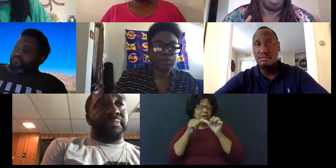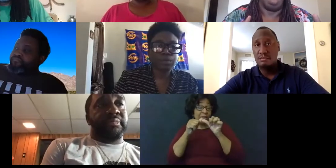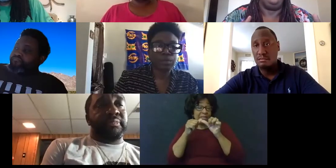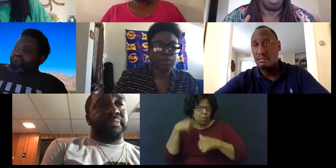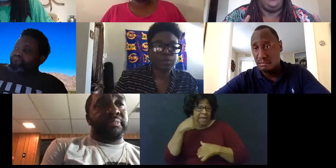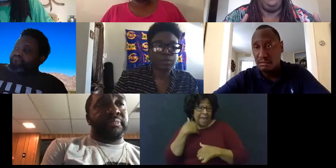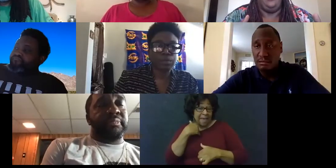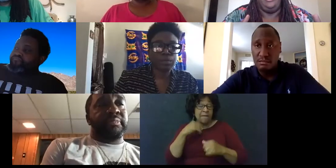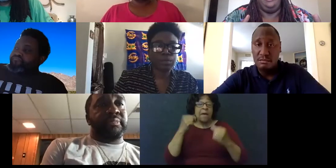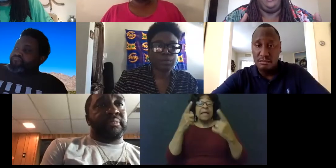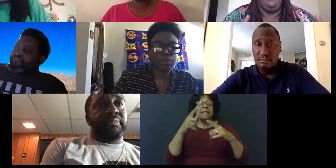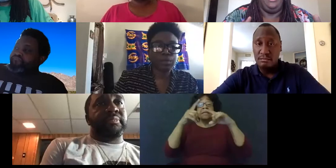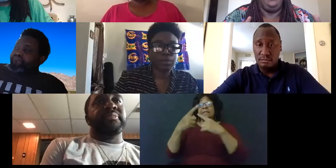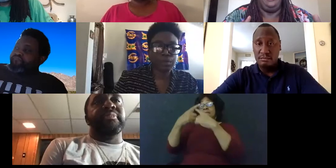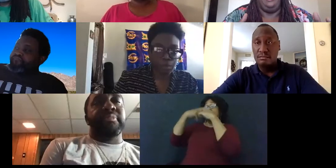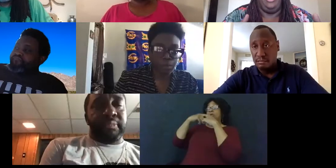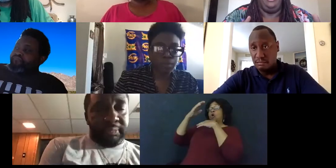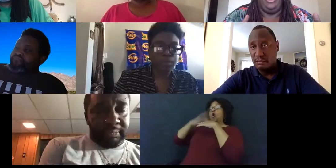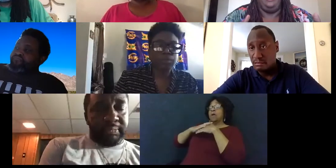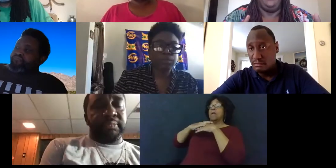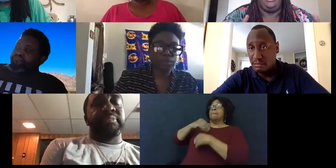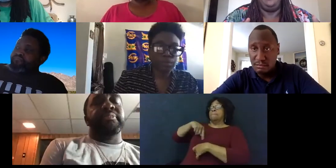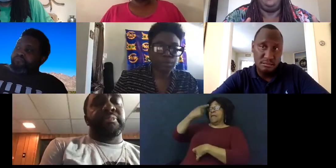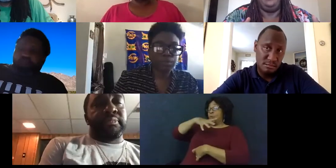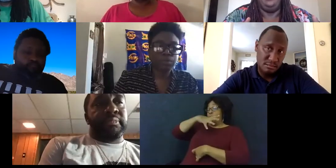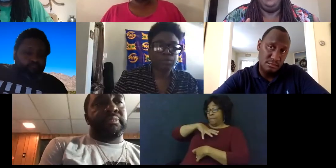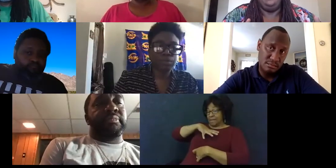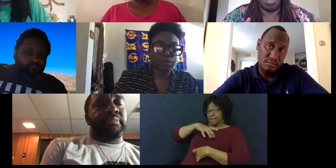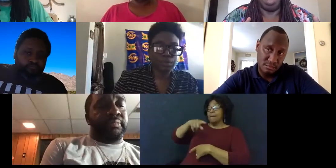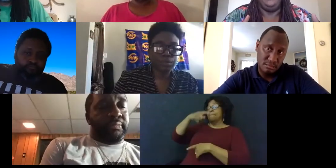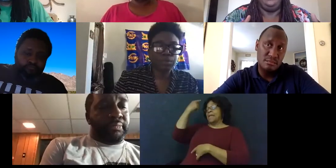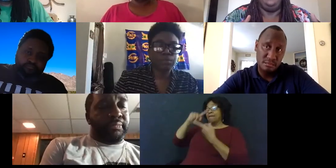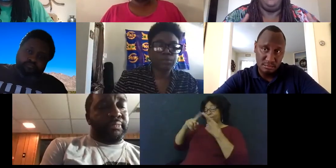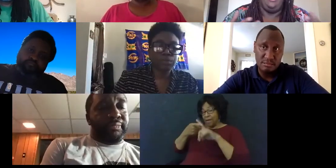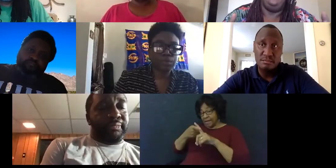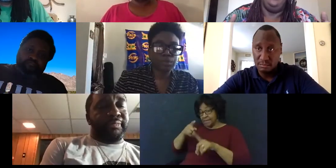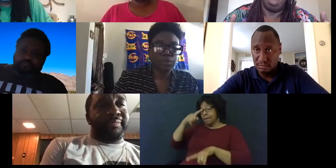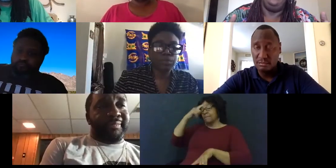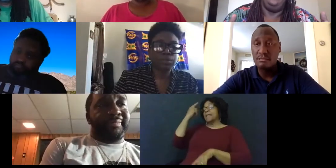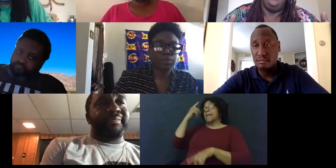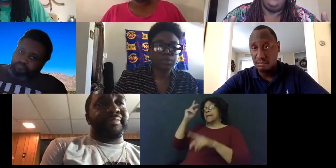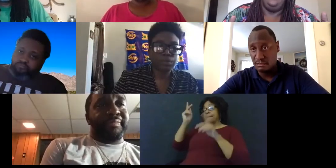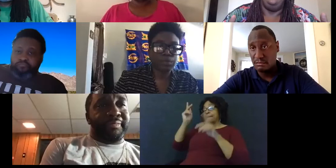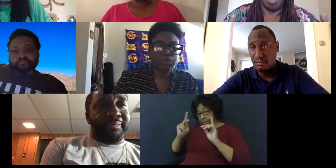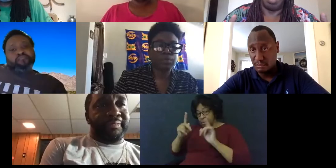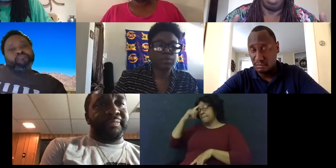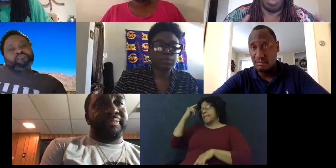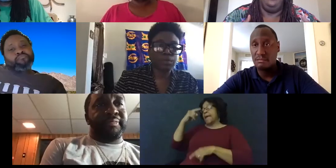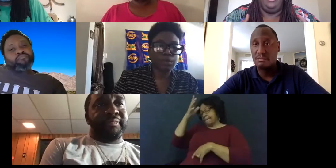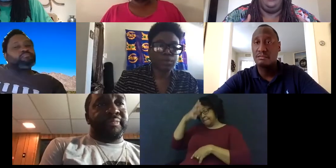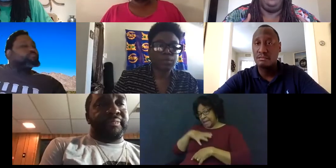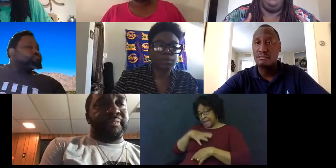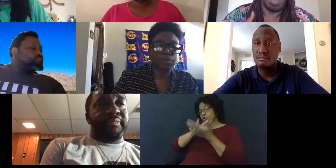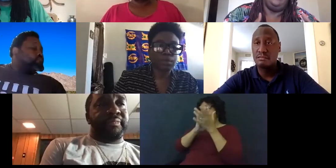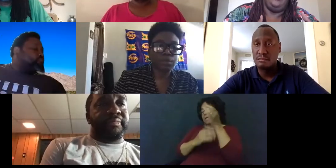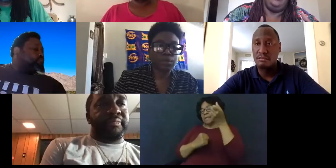lot of that falls to Black women and Black femmes and non-binary Black people to be the backbone and then to turn